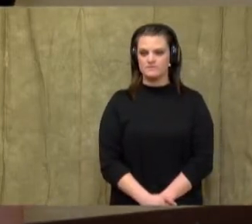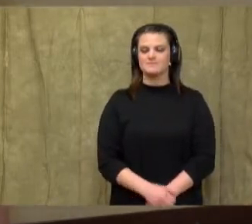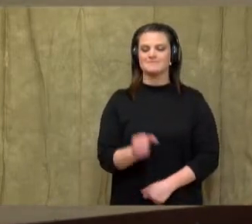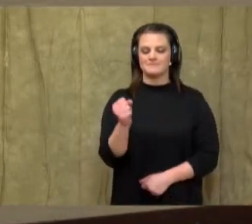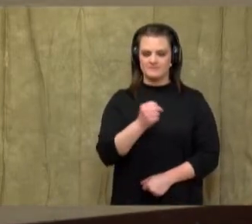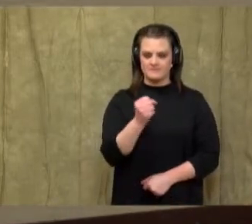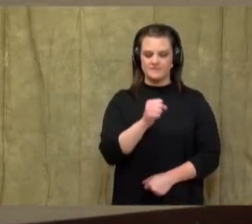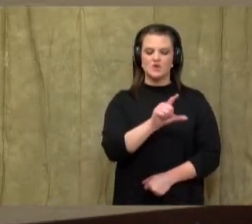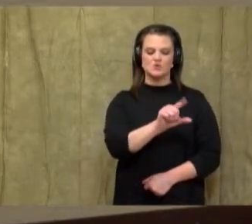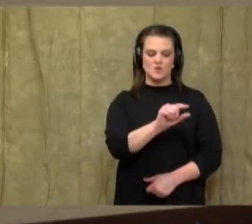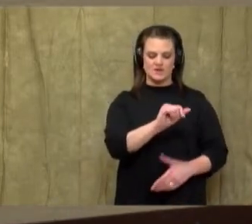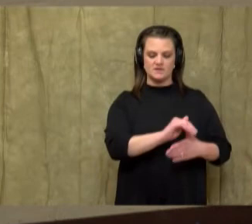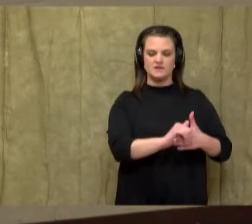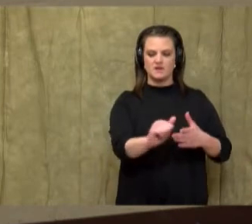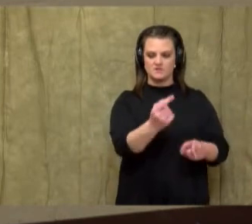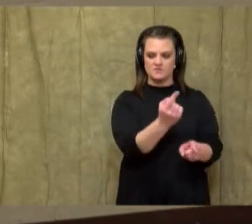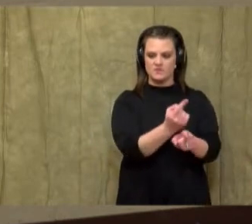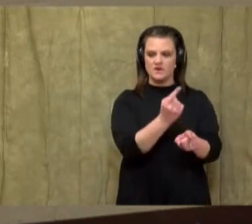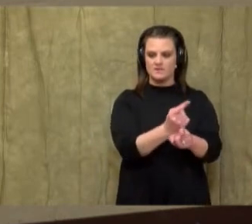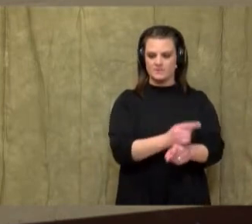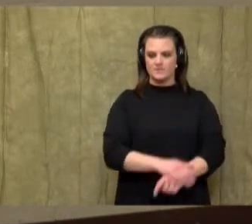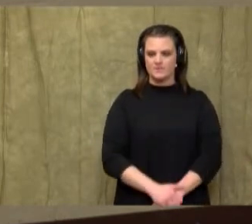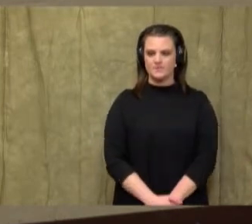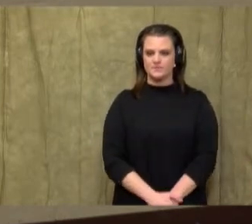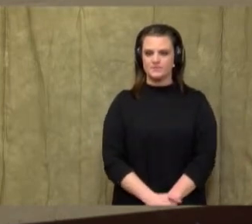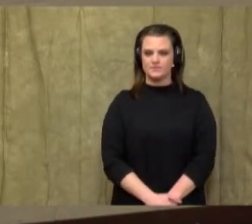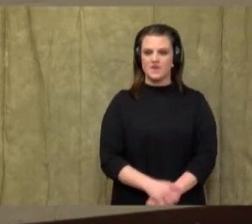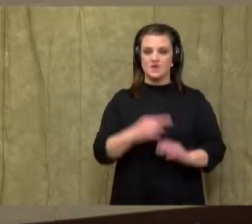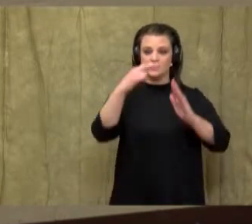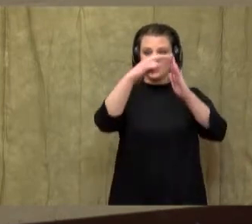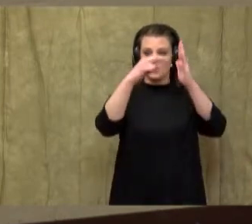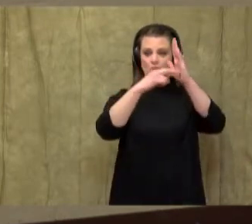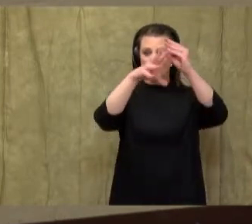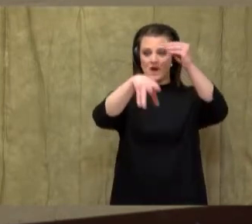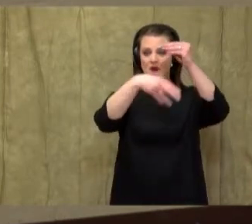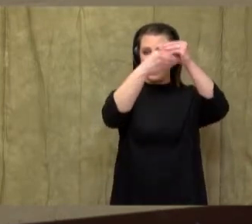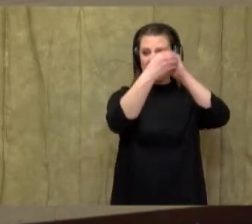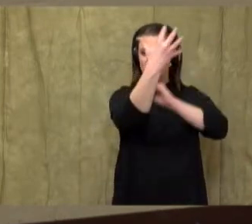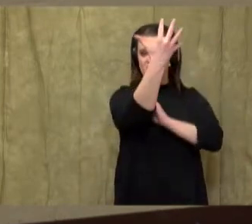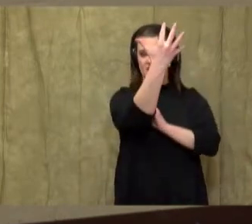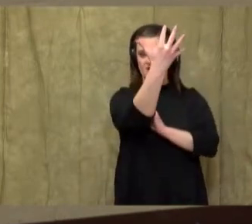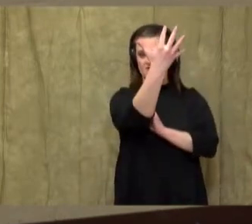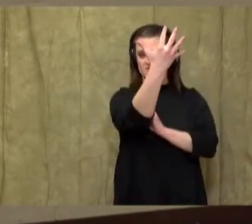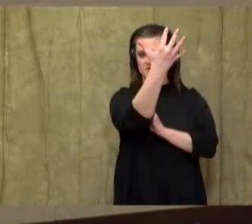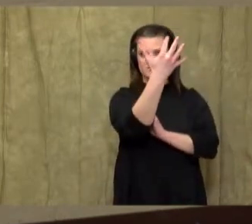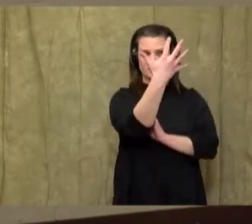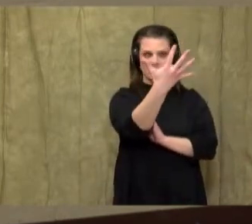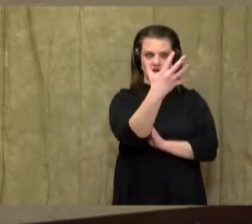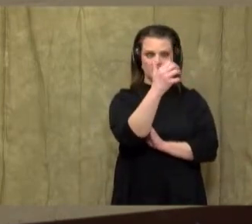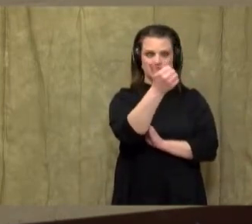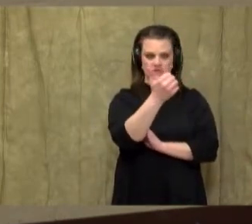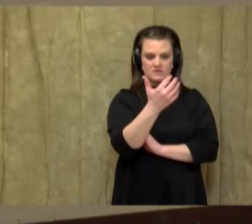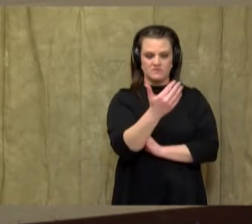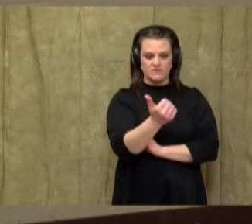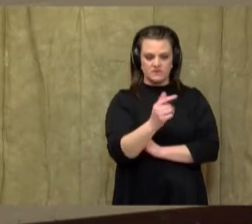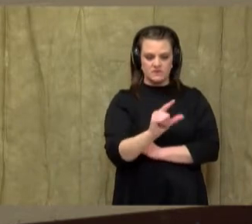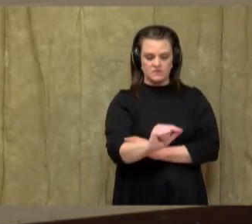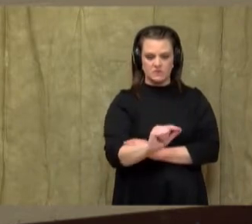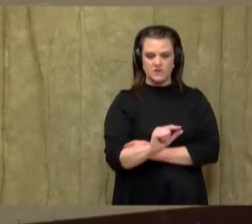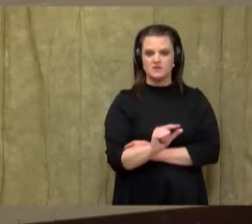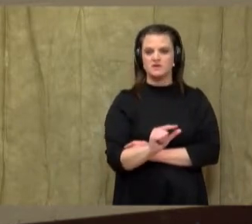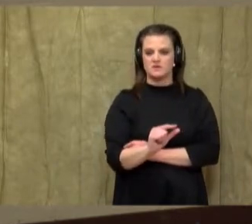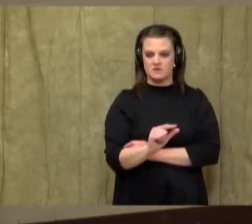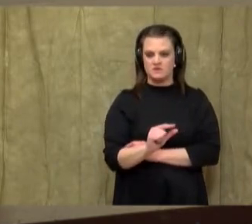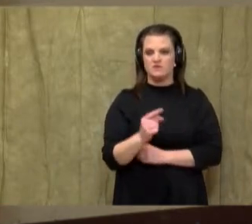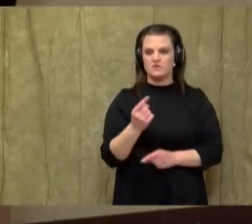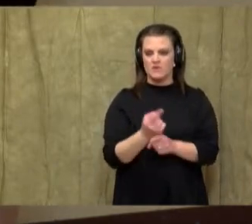Yes, it would be 20, that's correct. Again, our rule was to add 5 each time. And